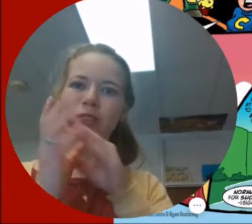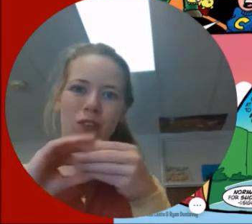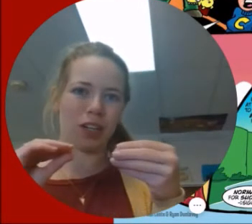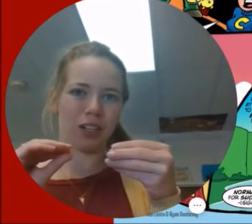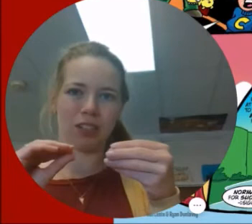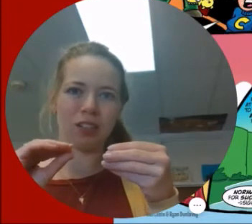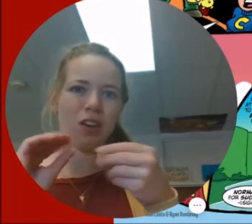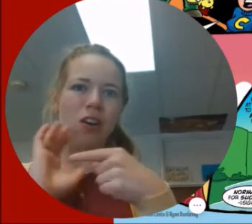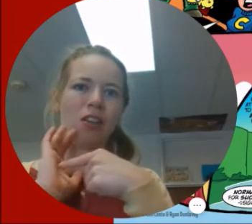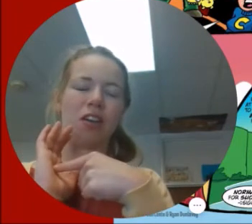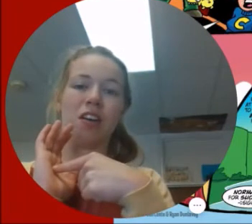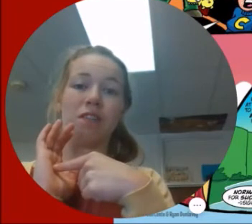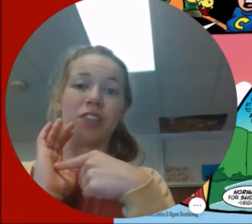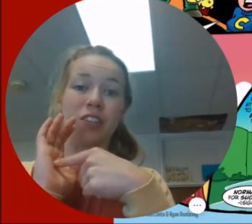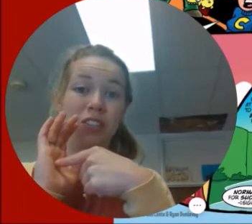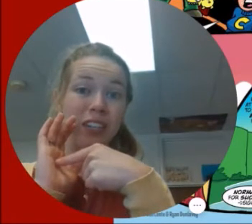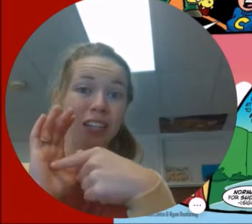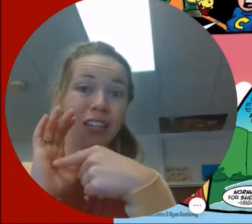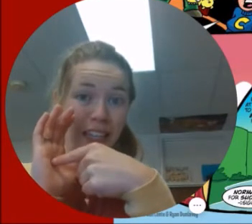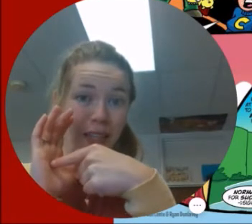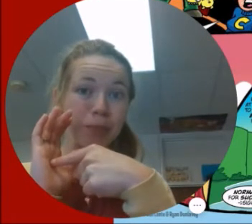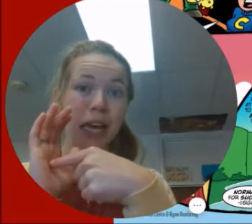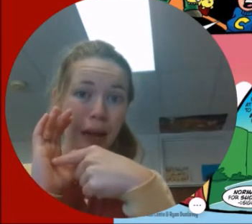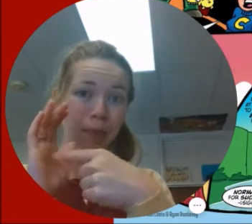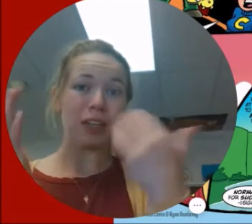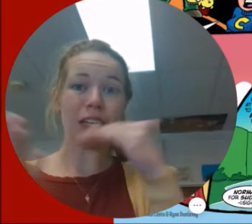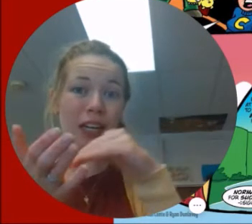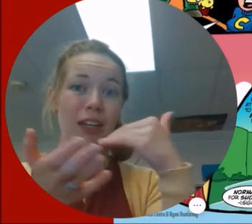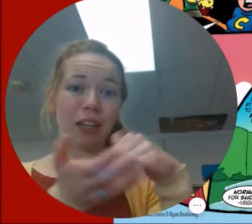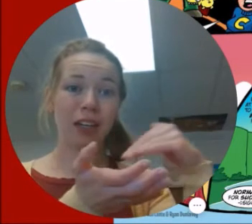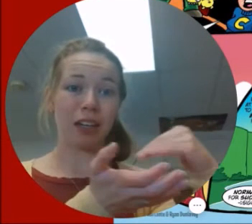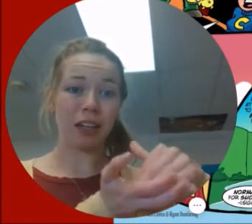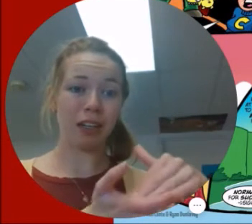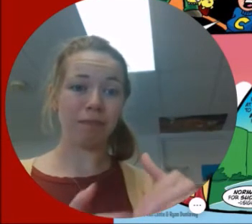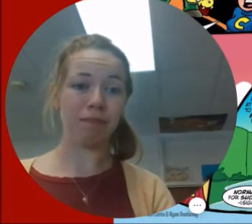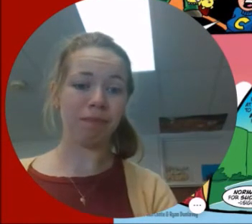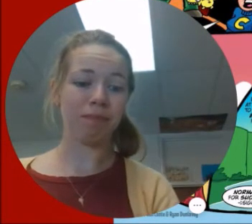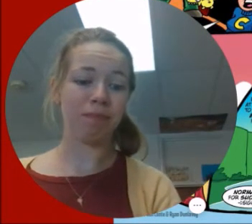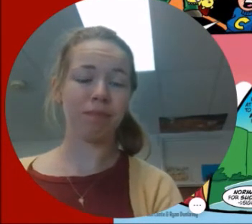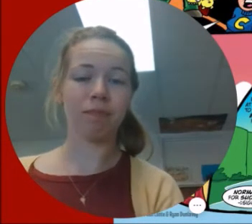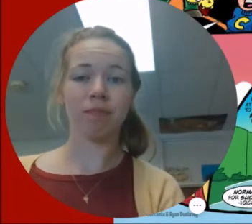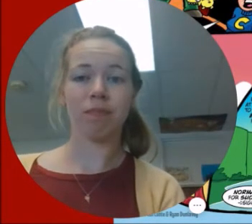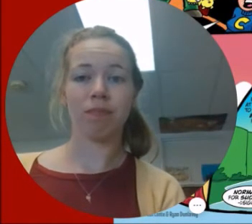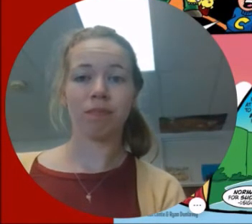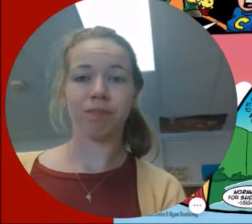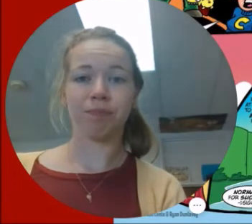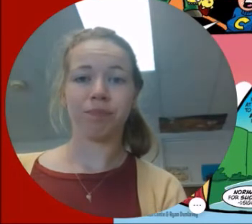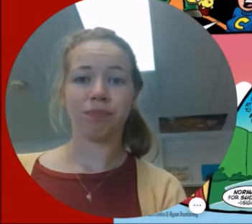books, stories, that this keeps happening again and again and again.